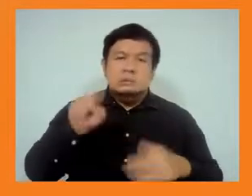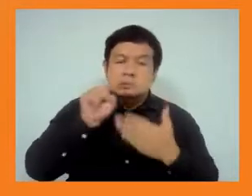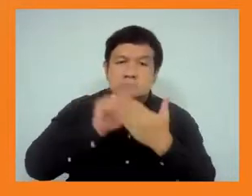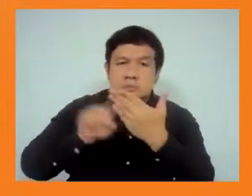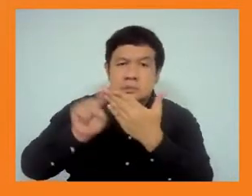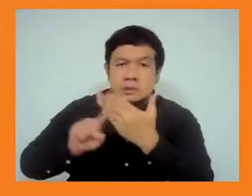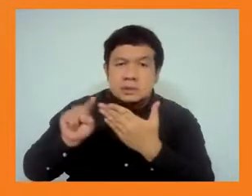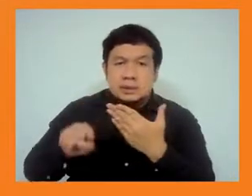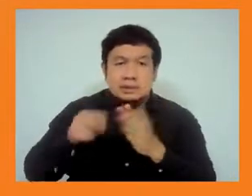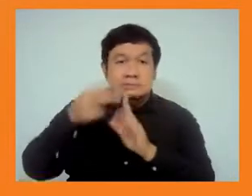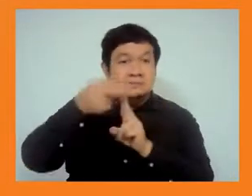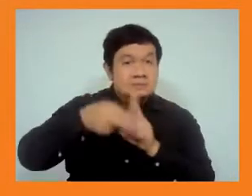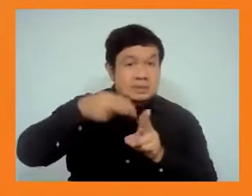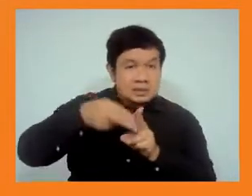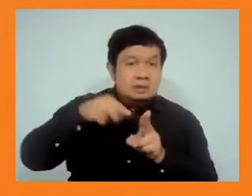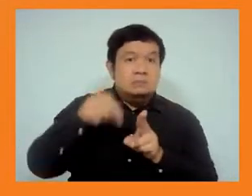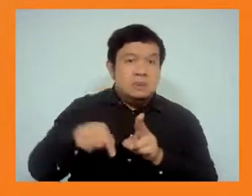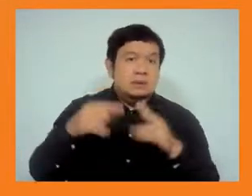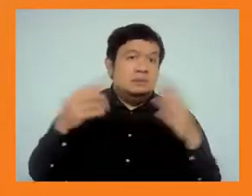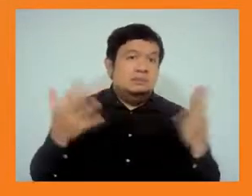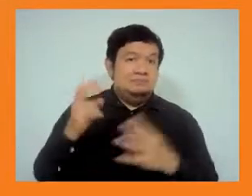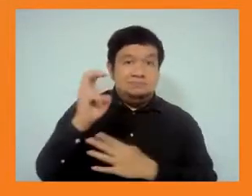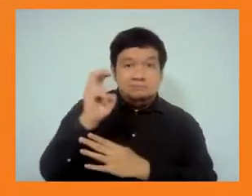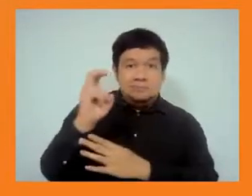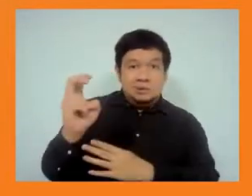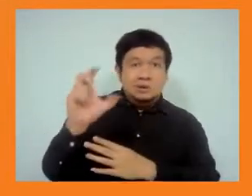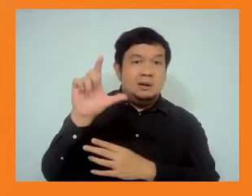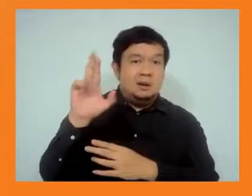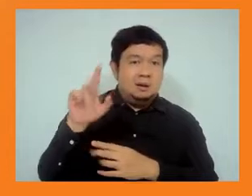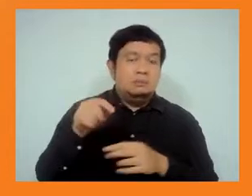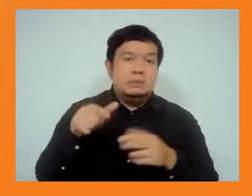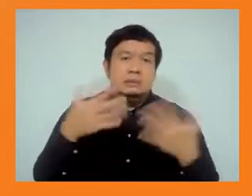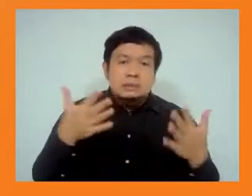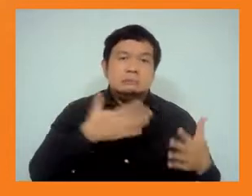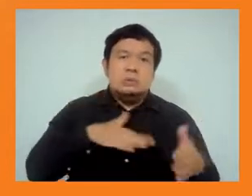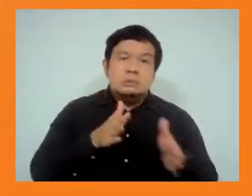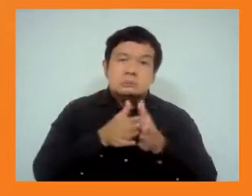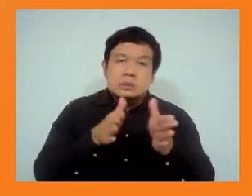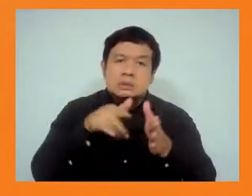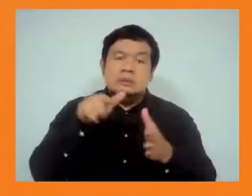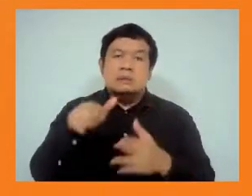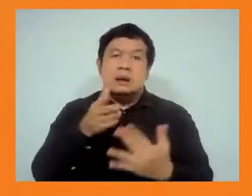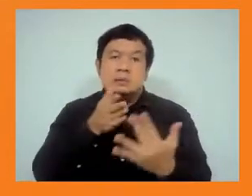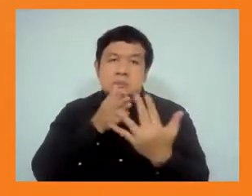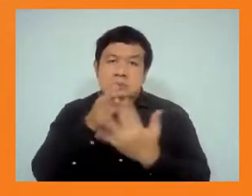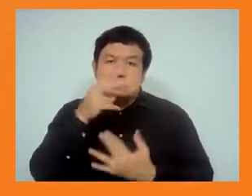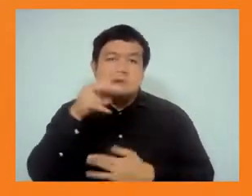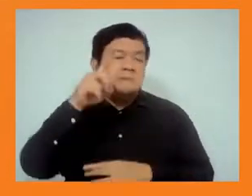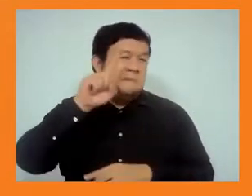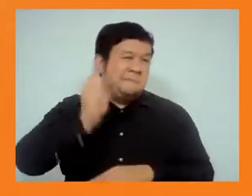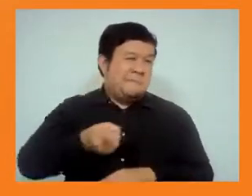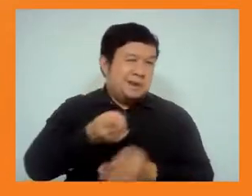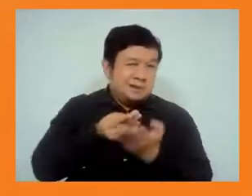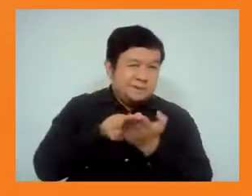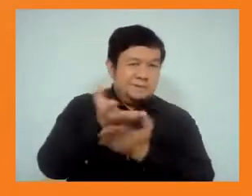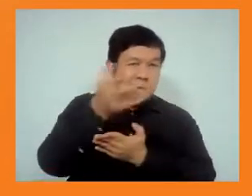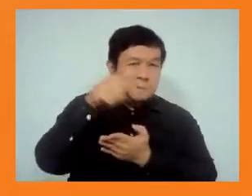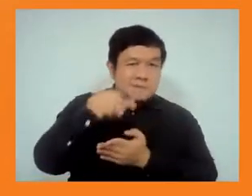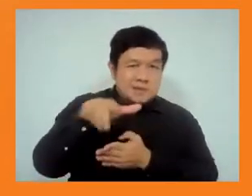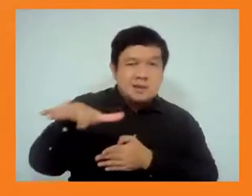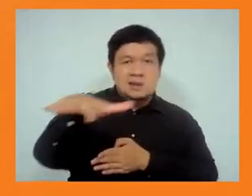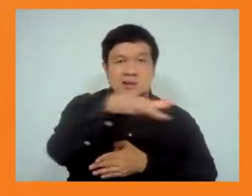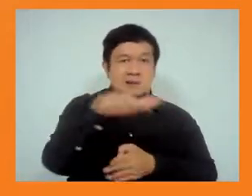which is Maxco Engineering, nor from the main contractor for the job, which is SNET JBPL JV. A